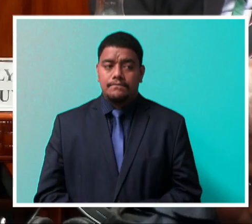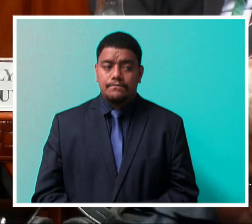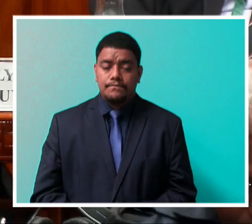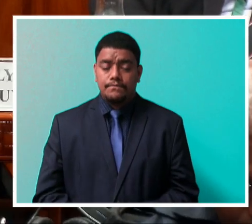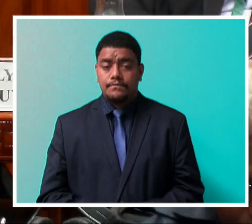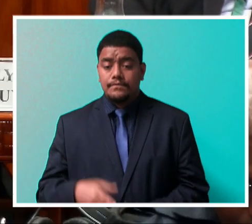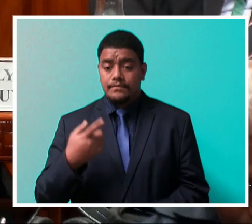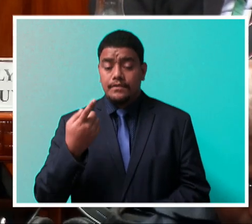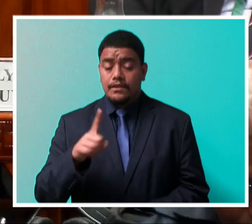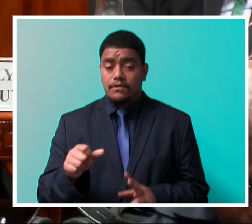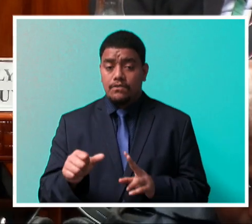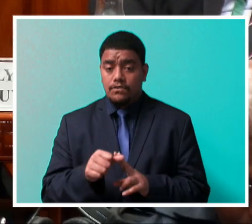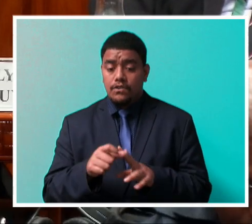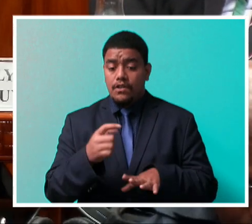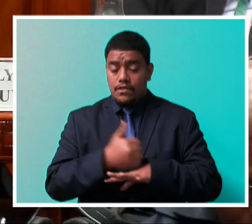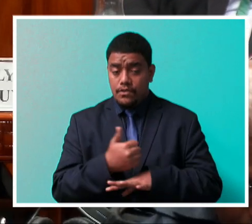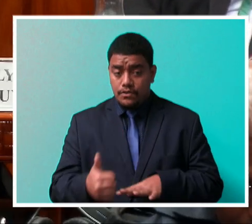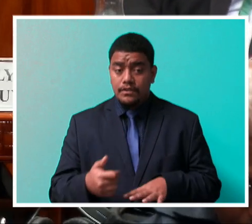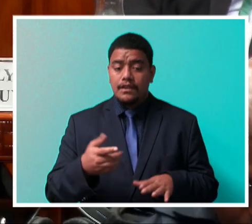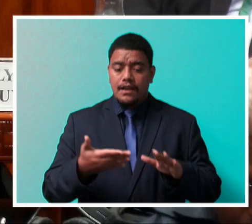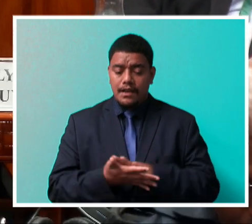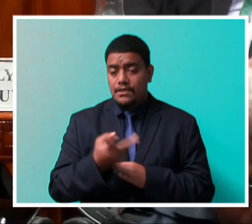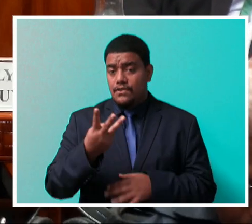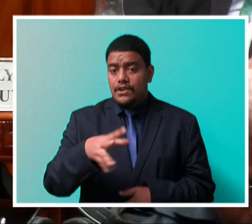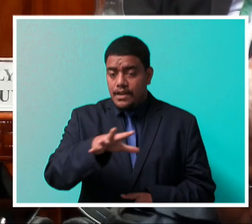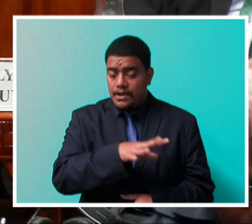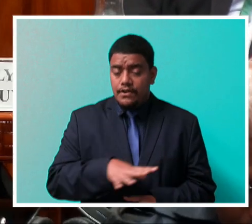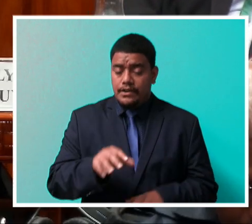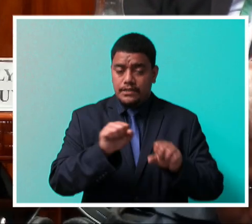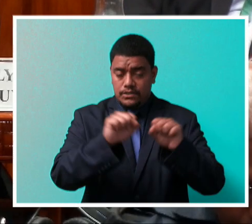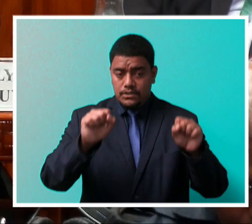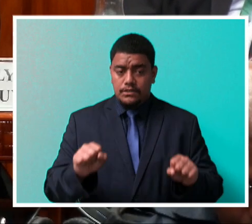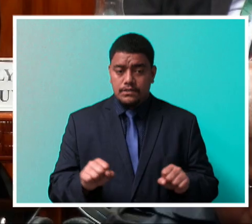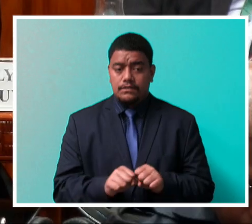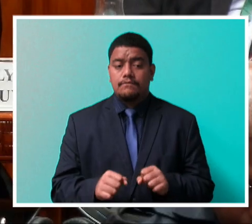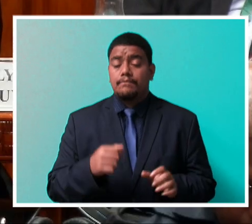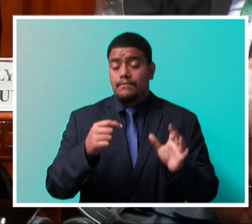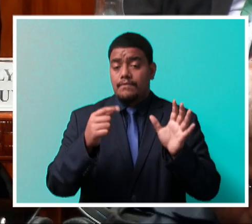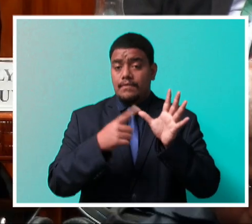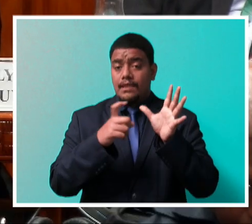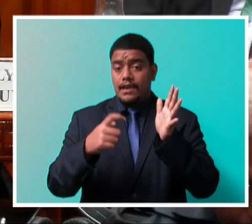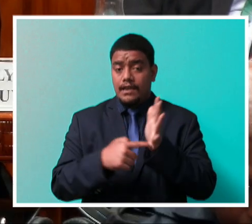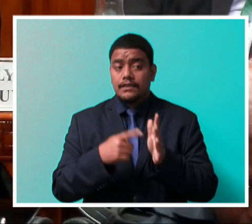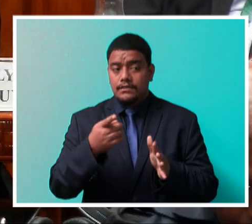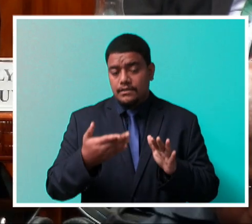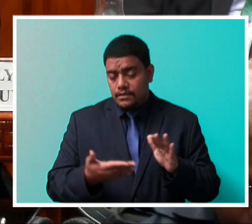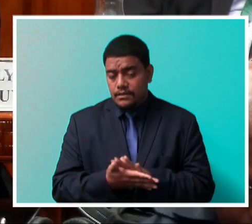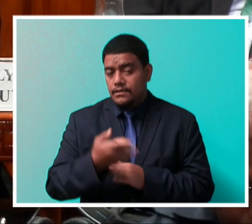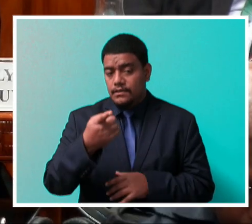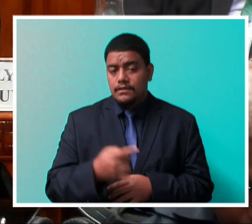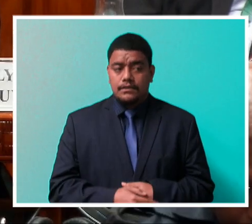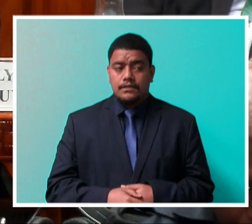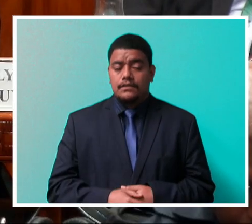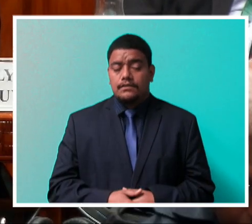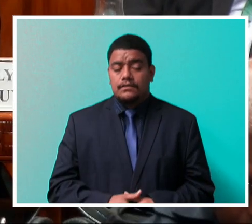itself, the authority operates under a 3-tier regulatory system: the Act, the navigation regulations and standard